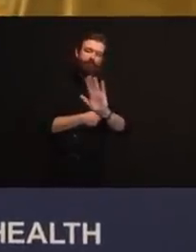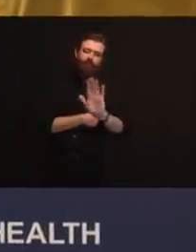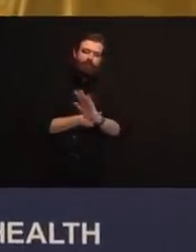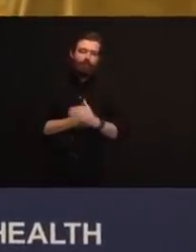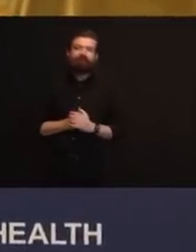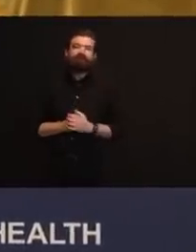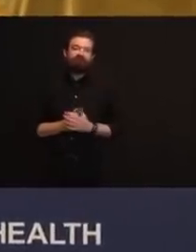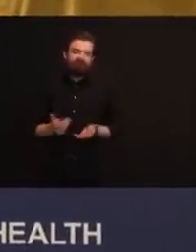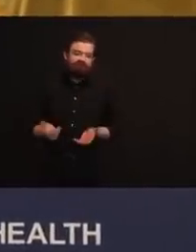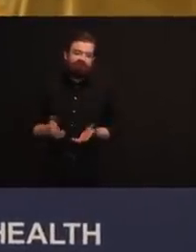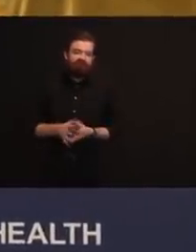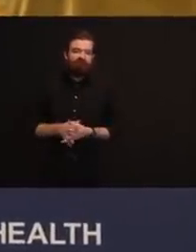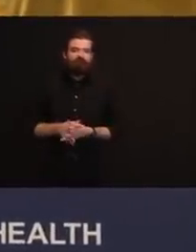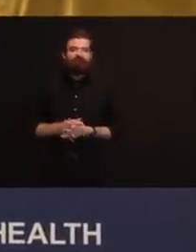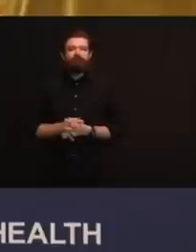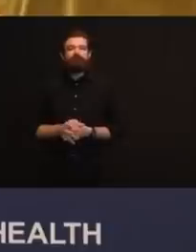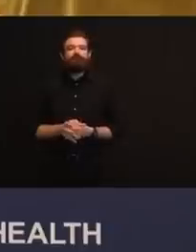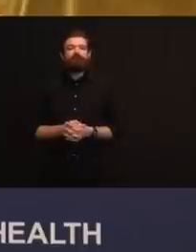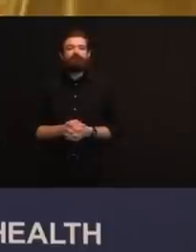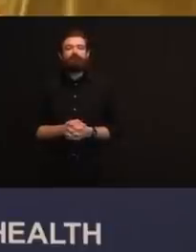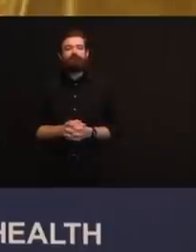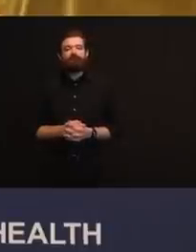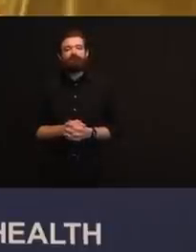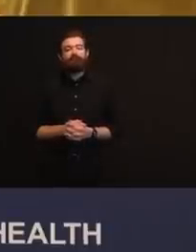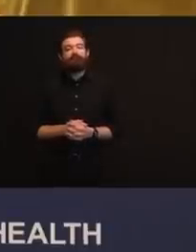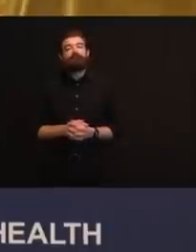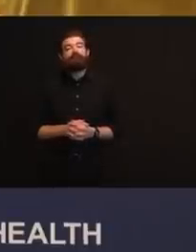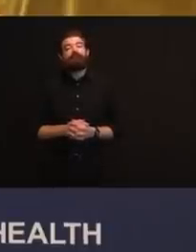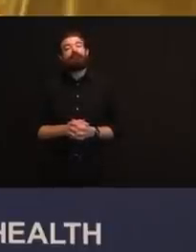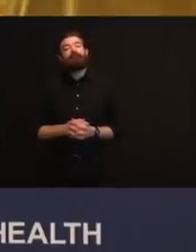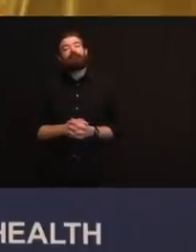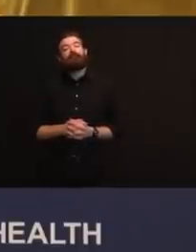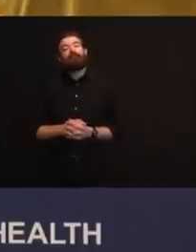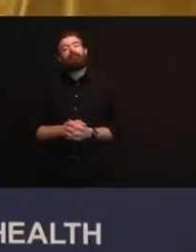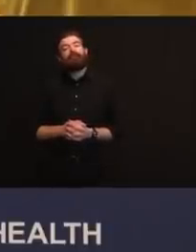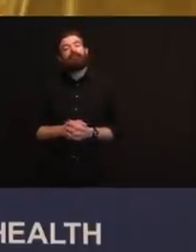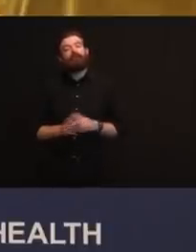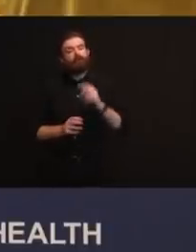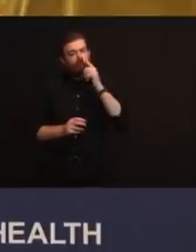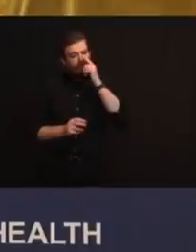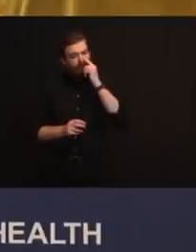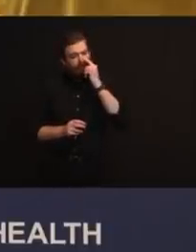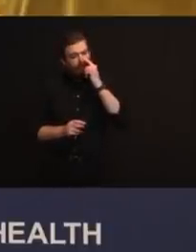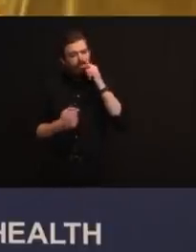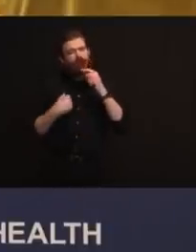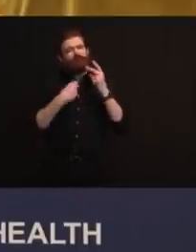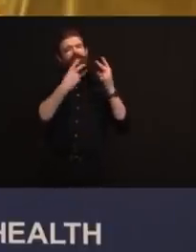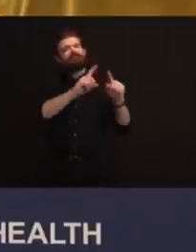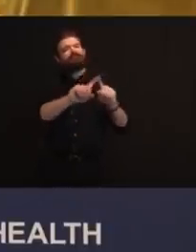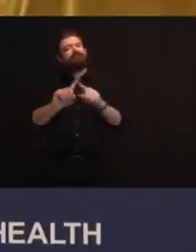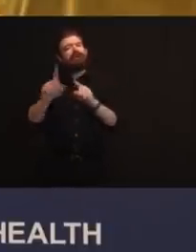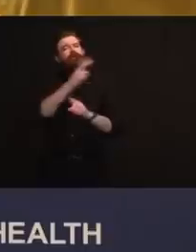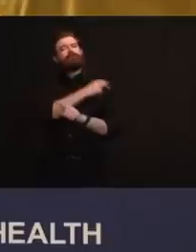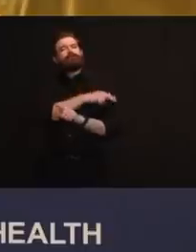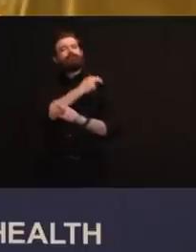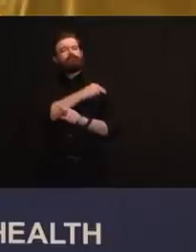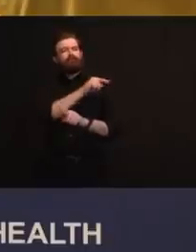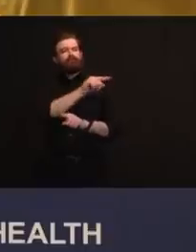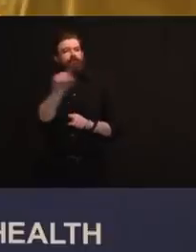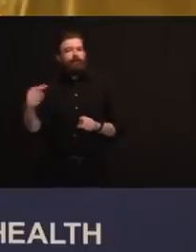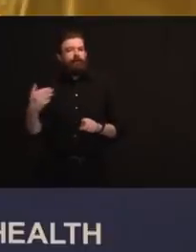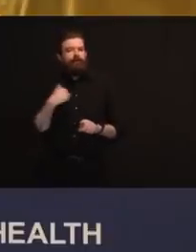RWJ University yesterday, I guess. And each of the setups, unique in their own way, but each of the setups have that